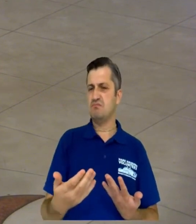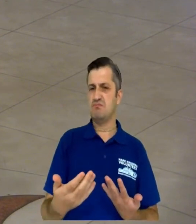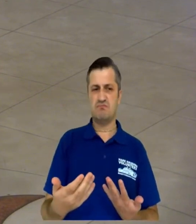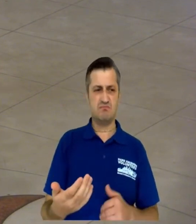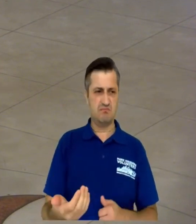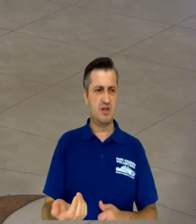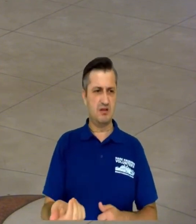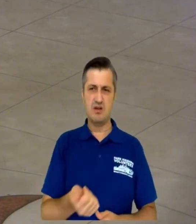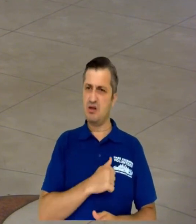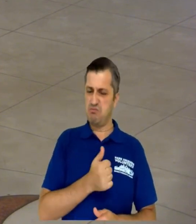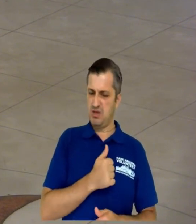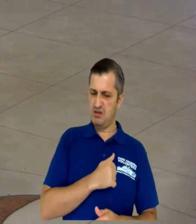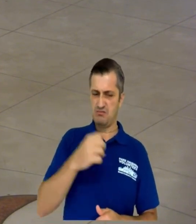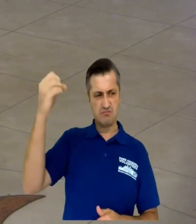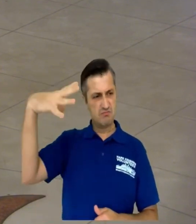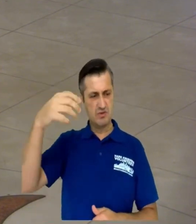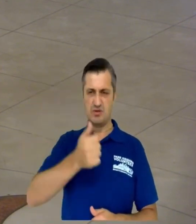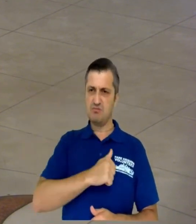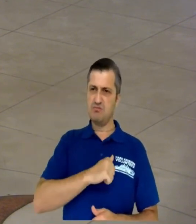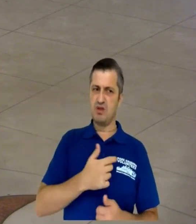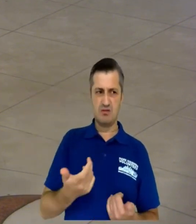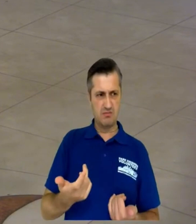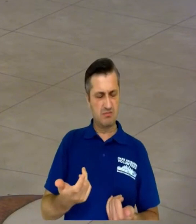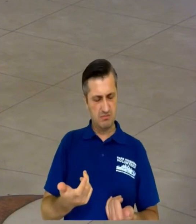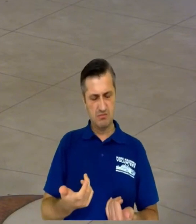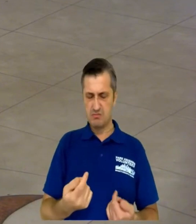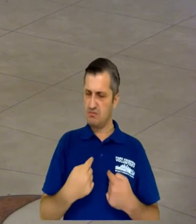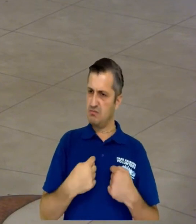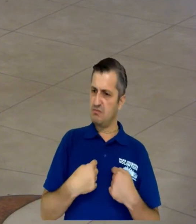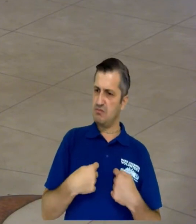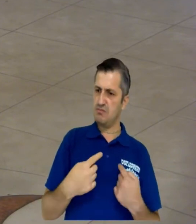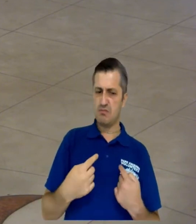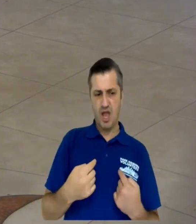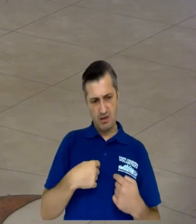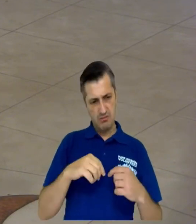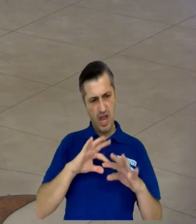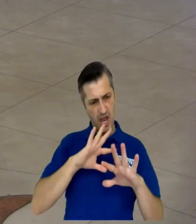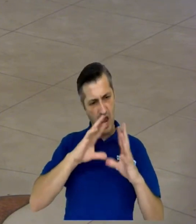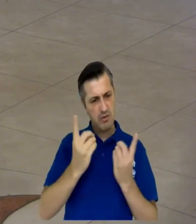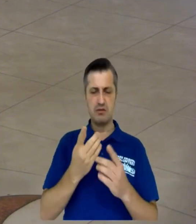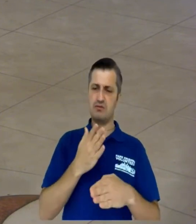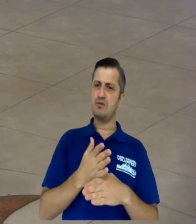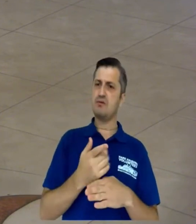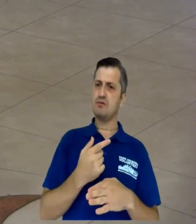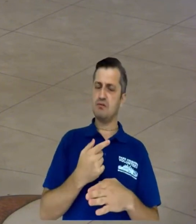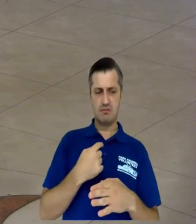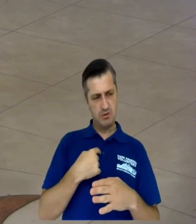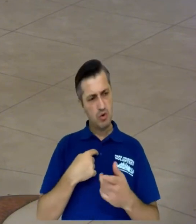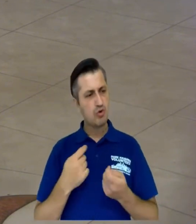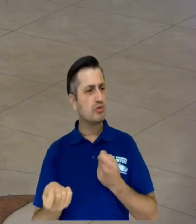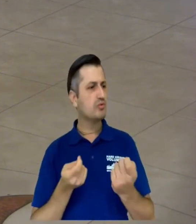they just think, I am doing everything. I'm in control. I'm independent. And I want